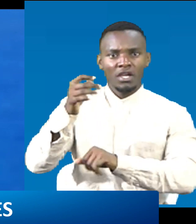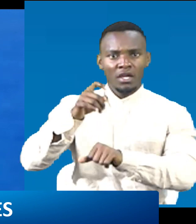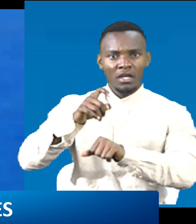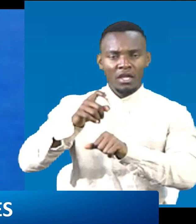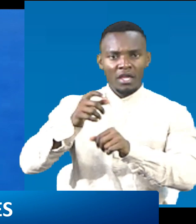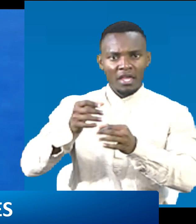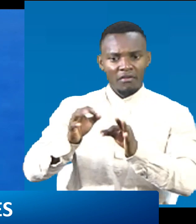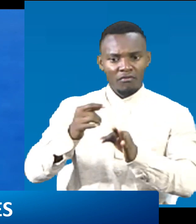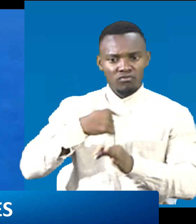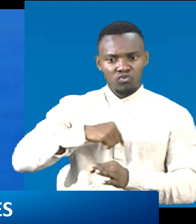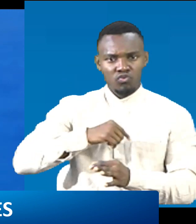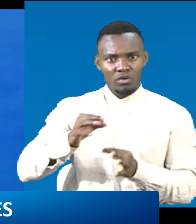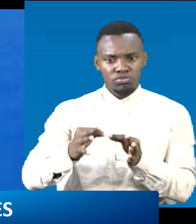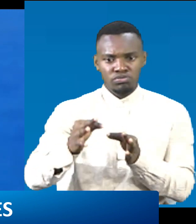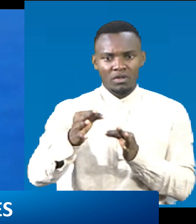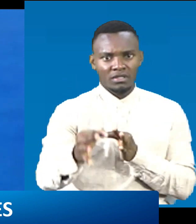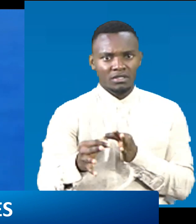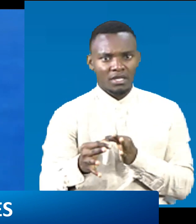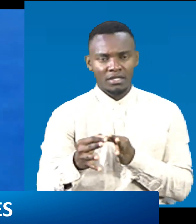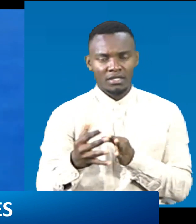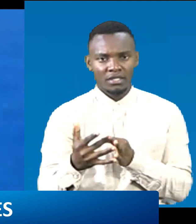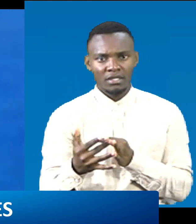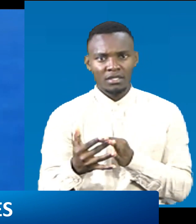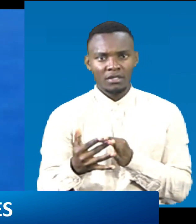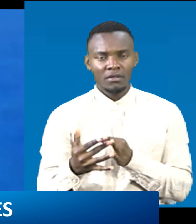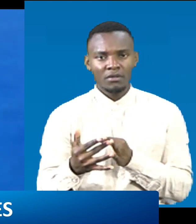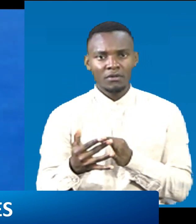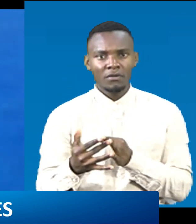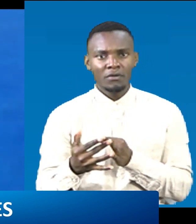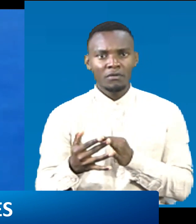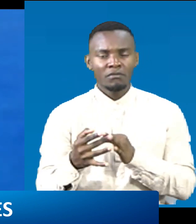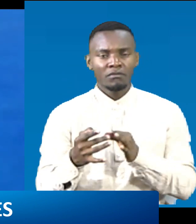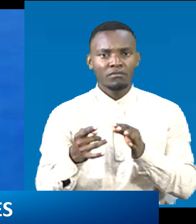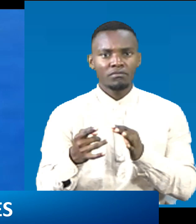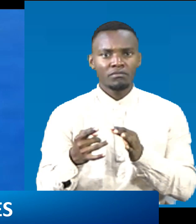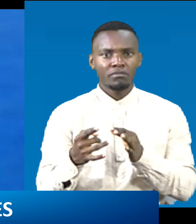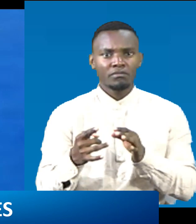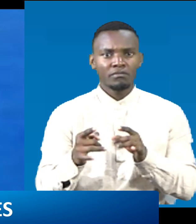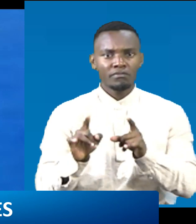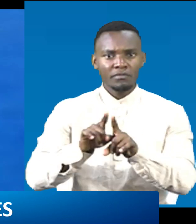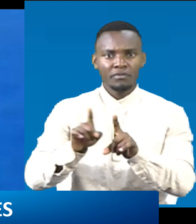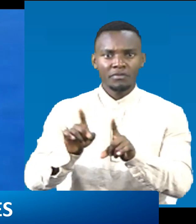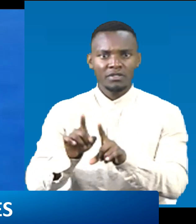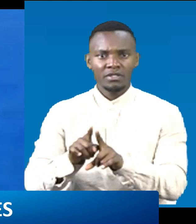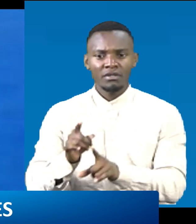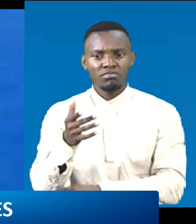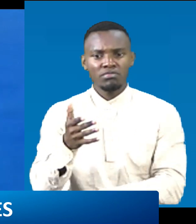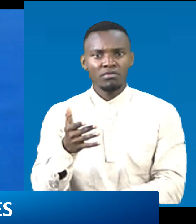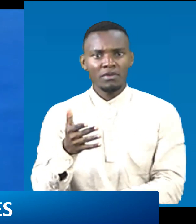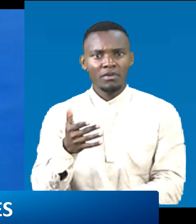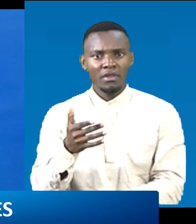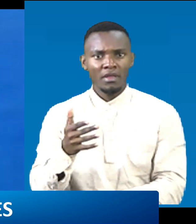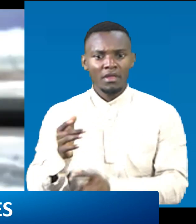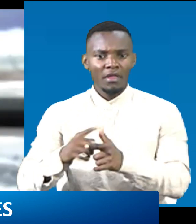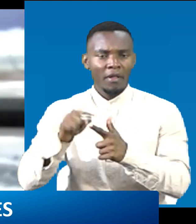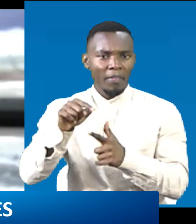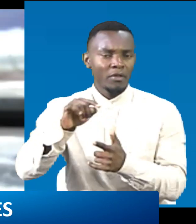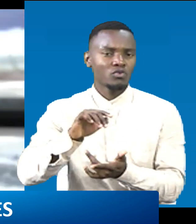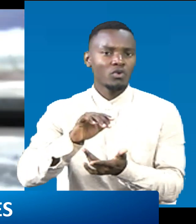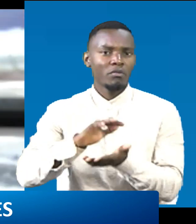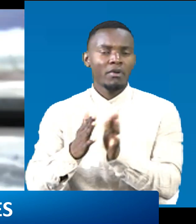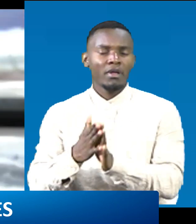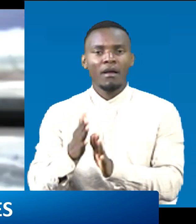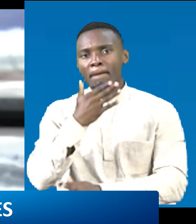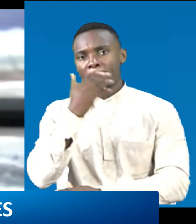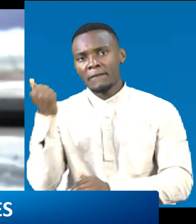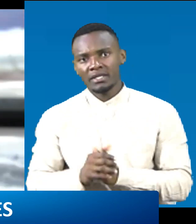900 something. And if we go to the Capra, it's over 1,000. That will be more efficient. If we look